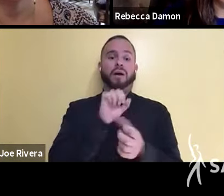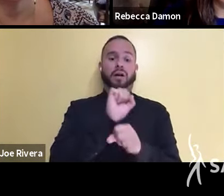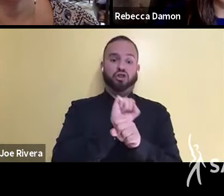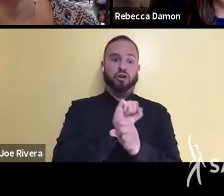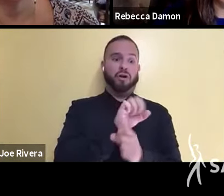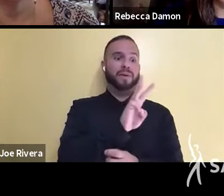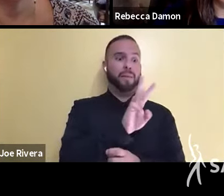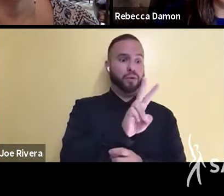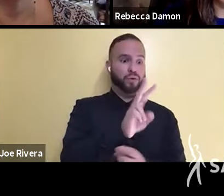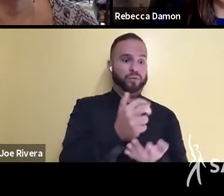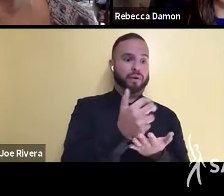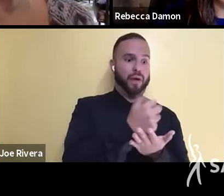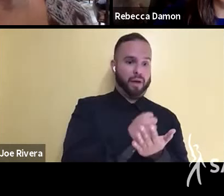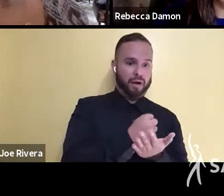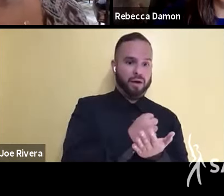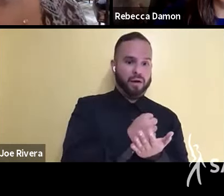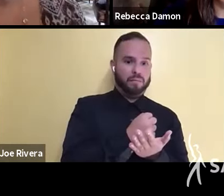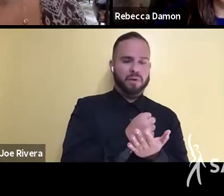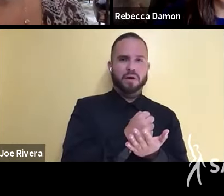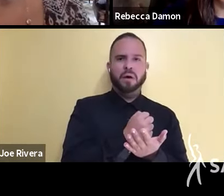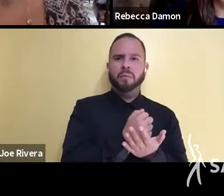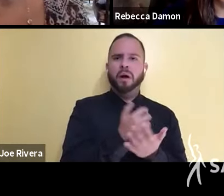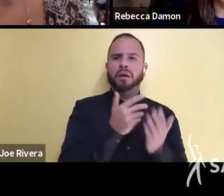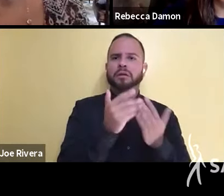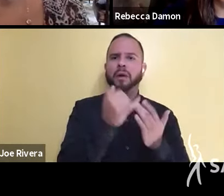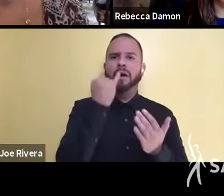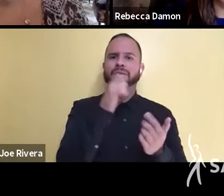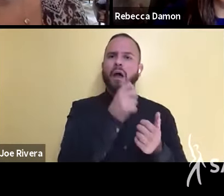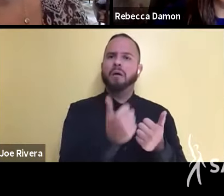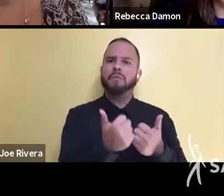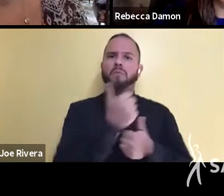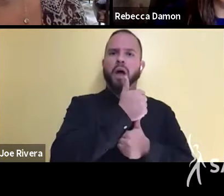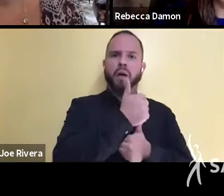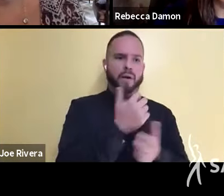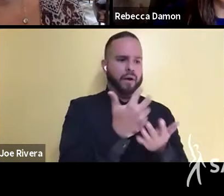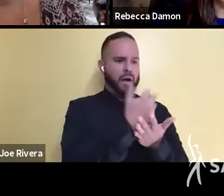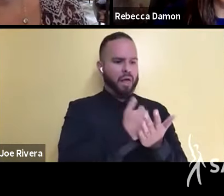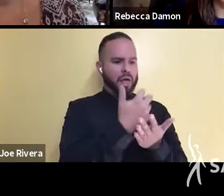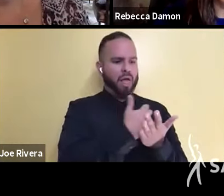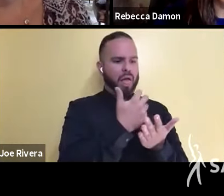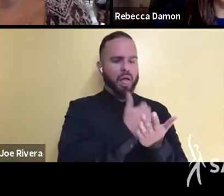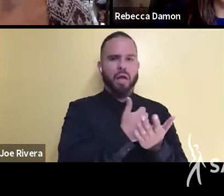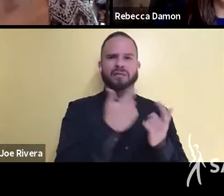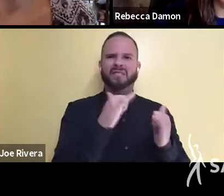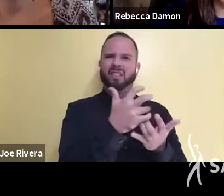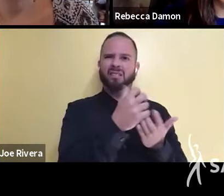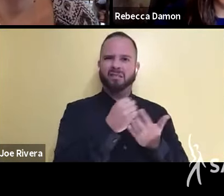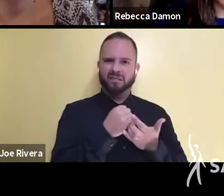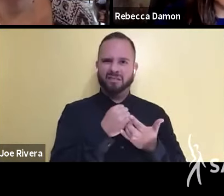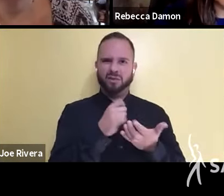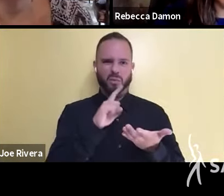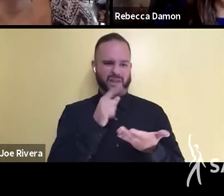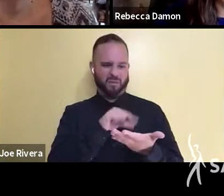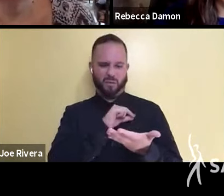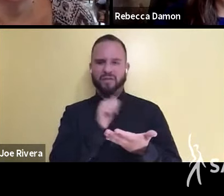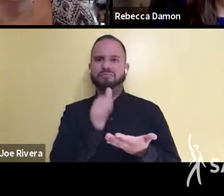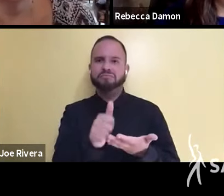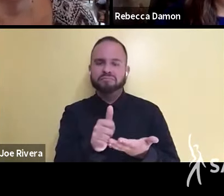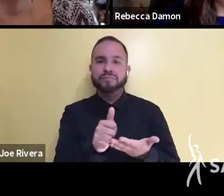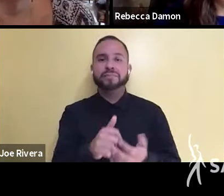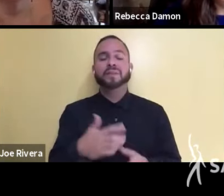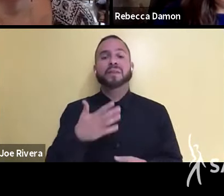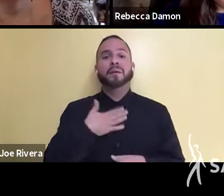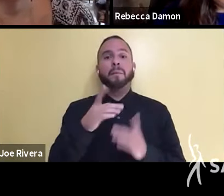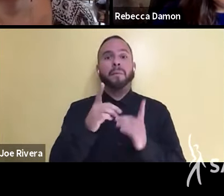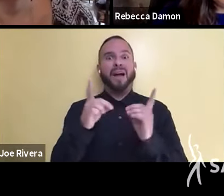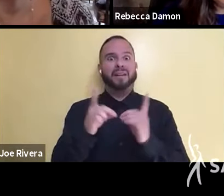income, even if that wasn't their primary income. In my district in Southern California, we have so